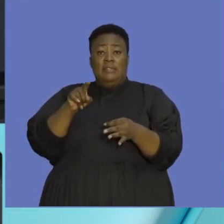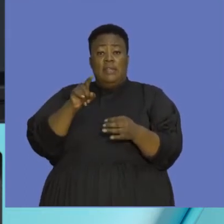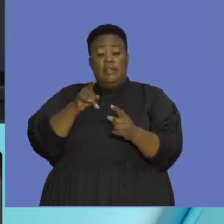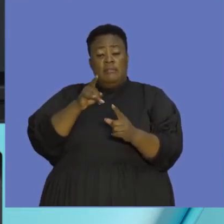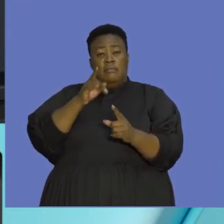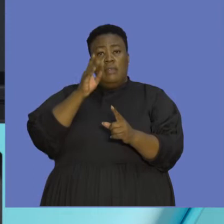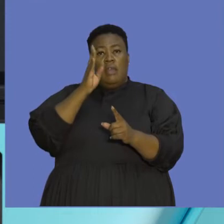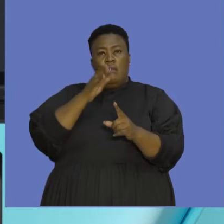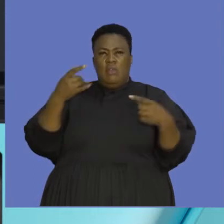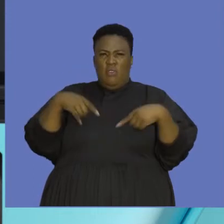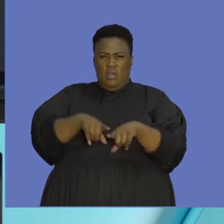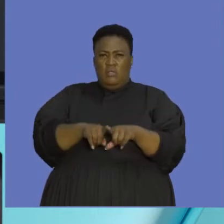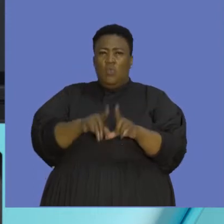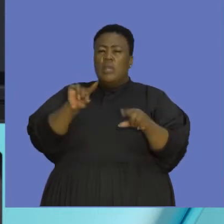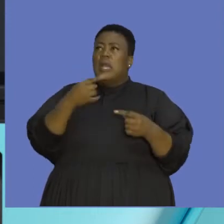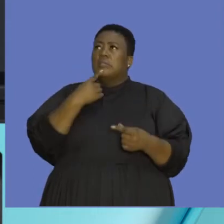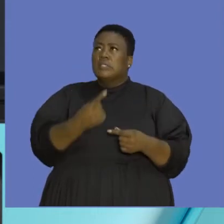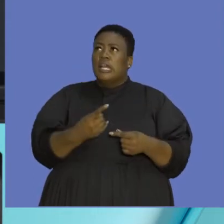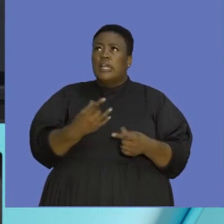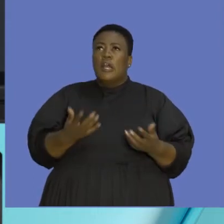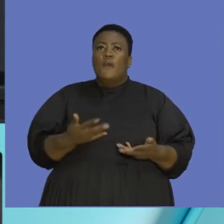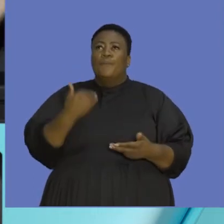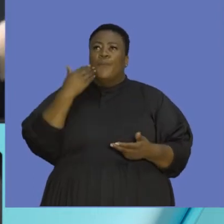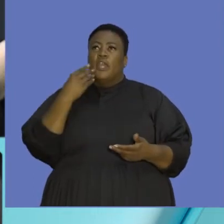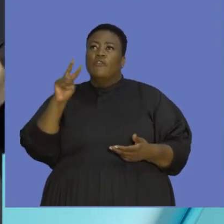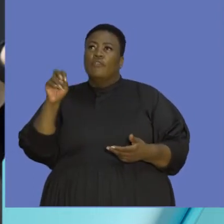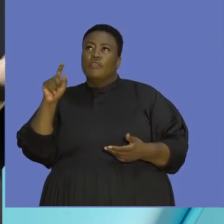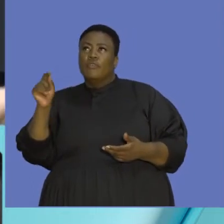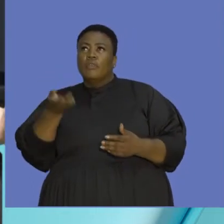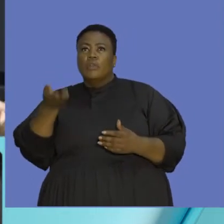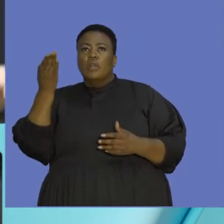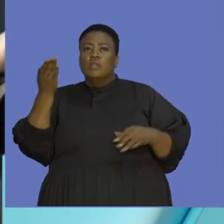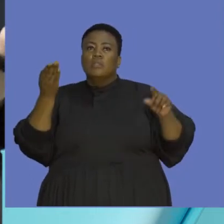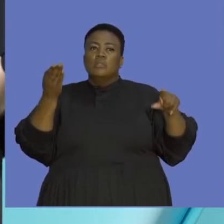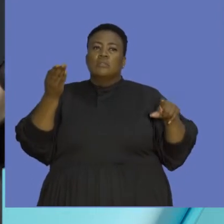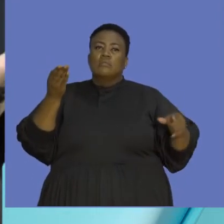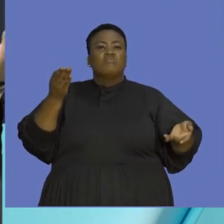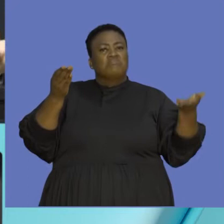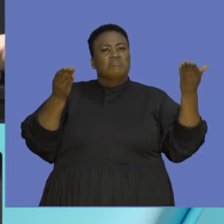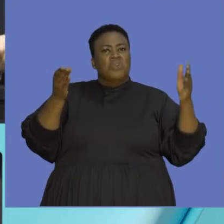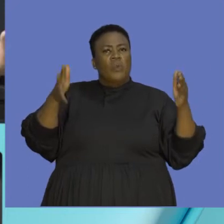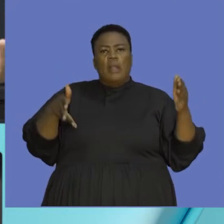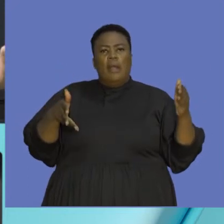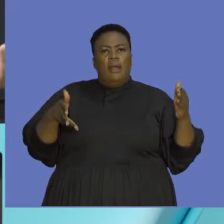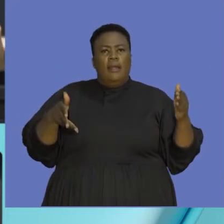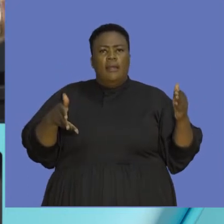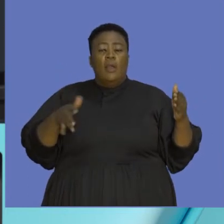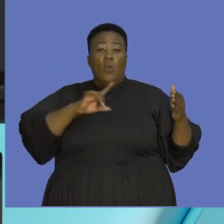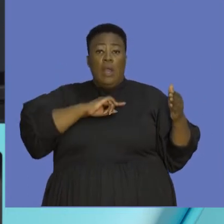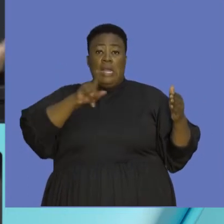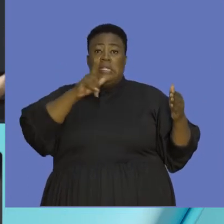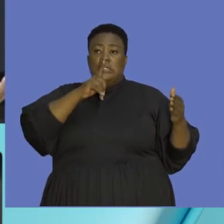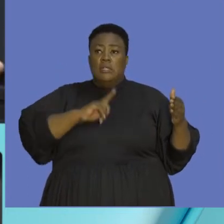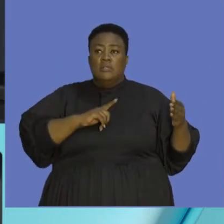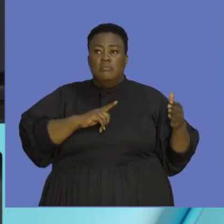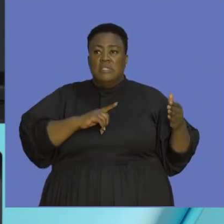proportional, we cannot describe it as simply being if net force increases, acceleration increases. Because